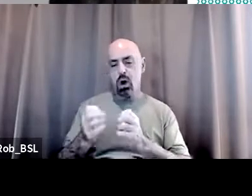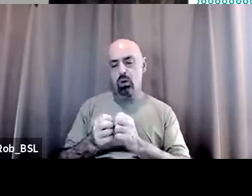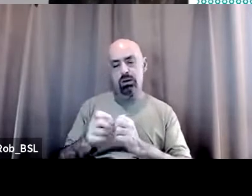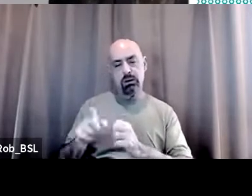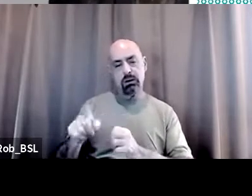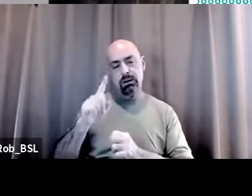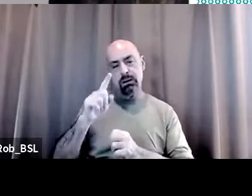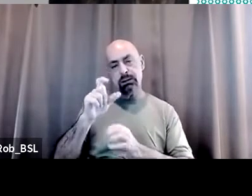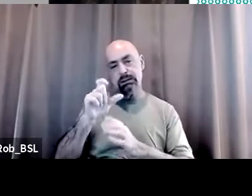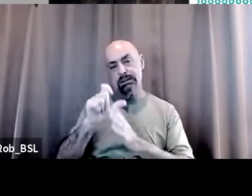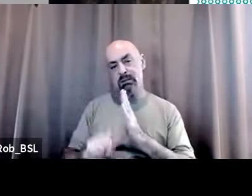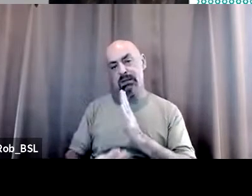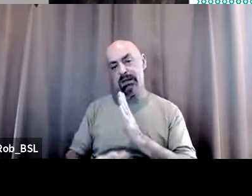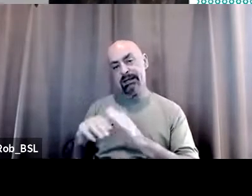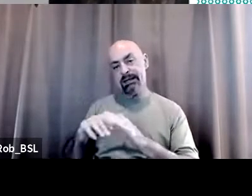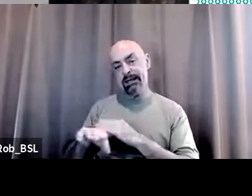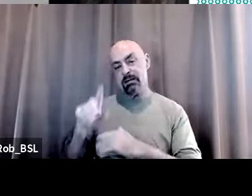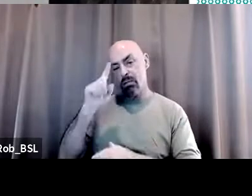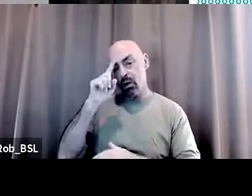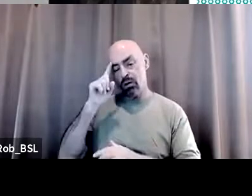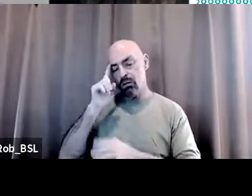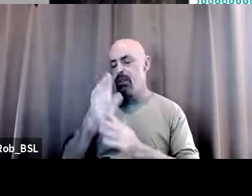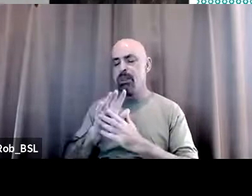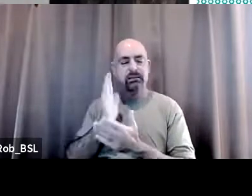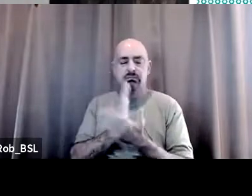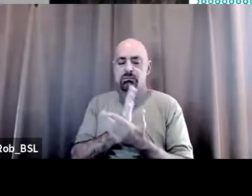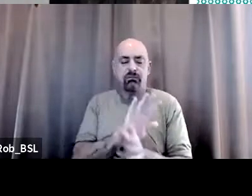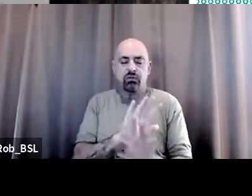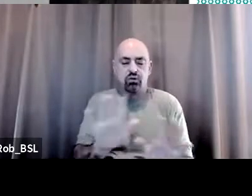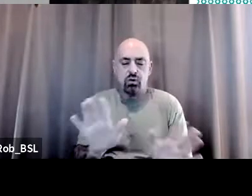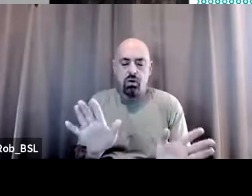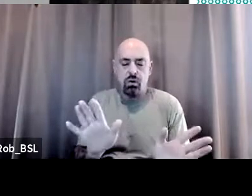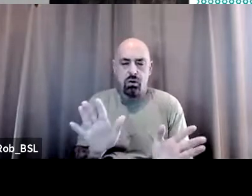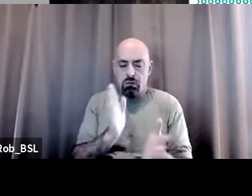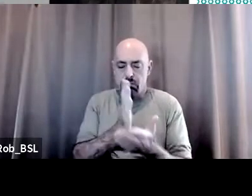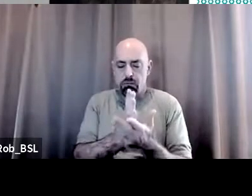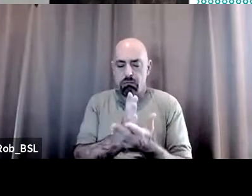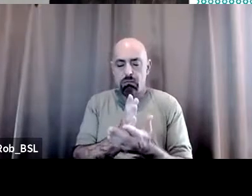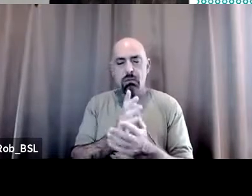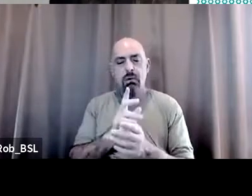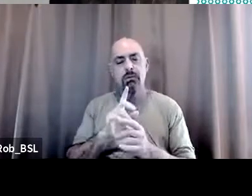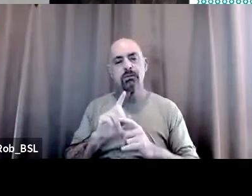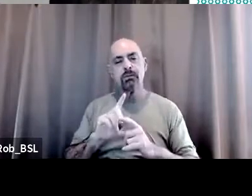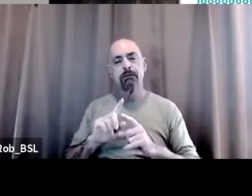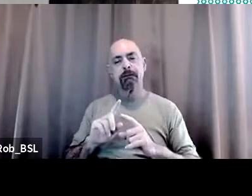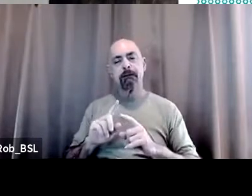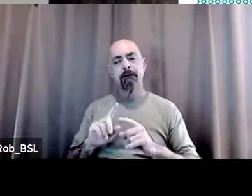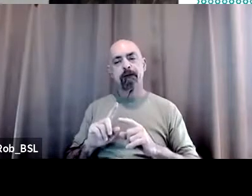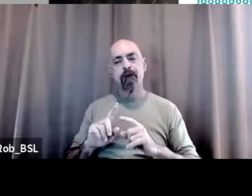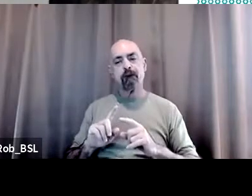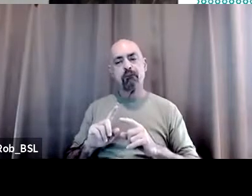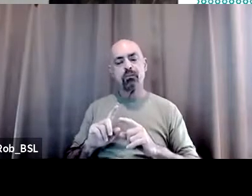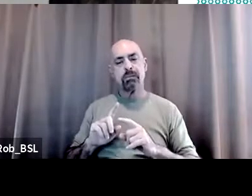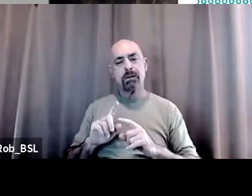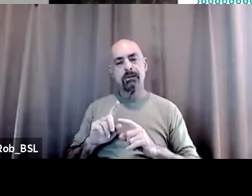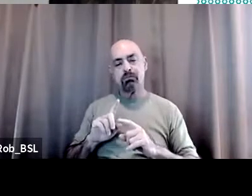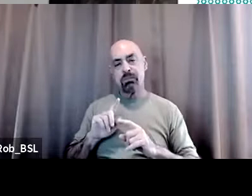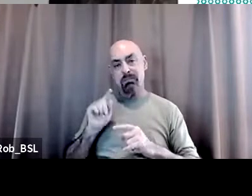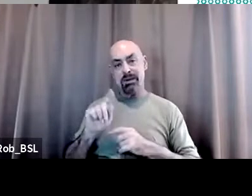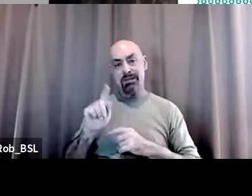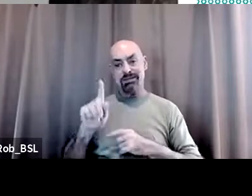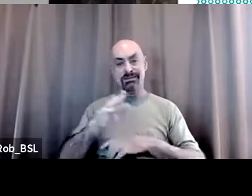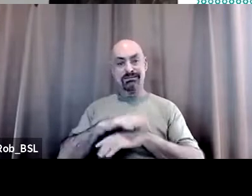with disability in Mongolia, that's for sure. But I think that this is the